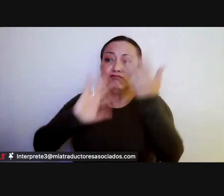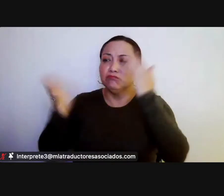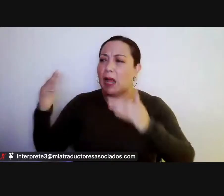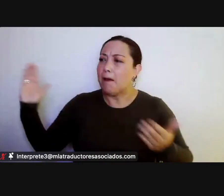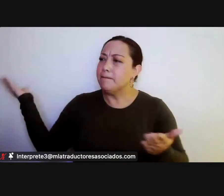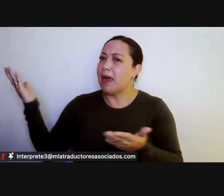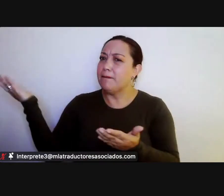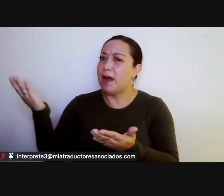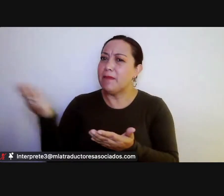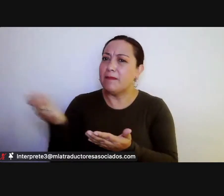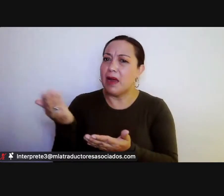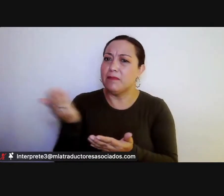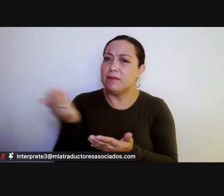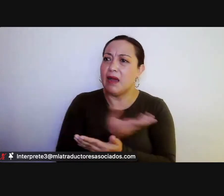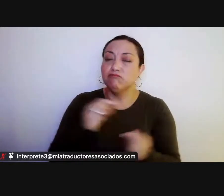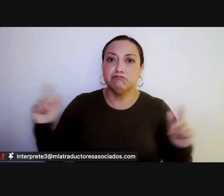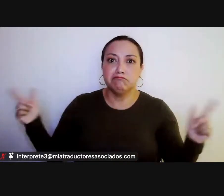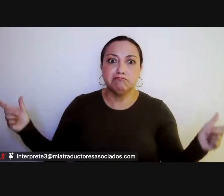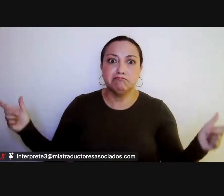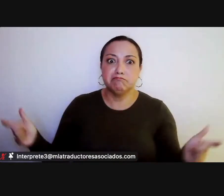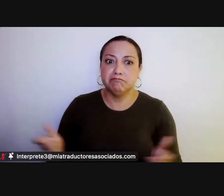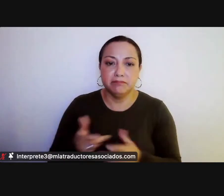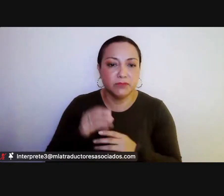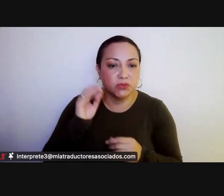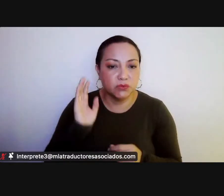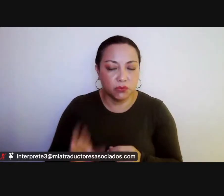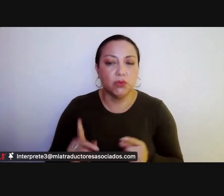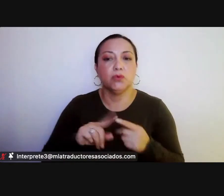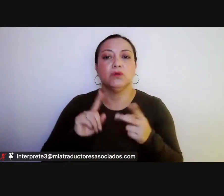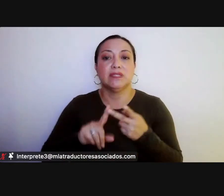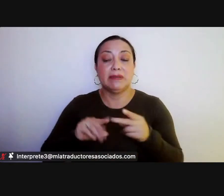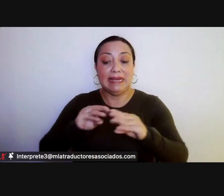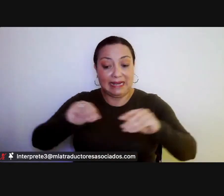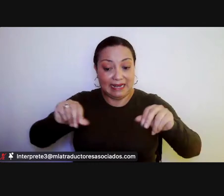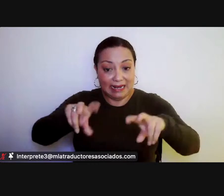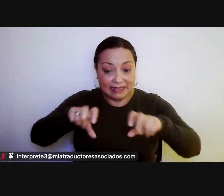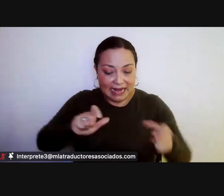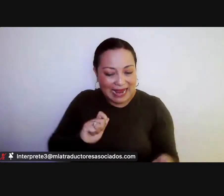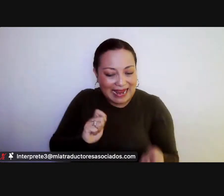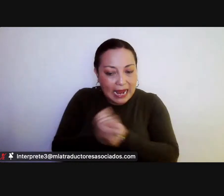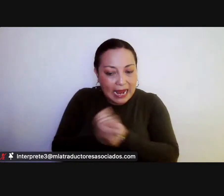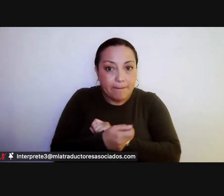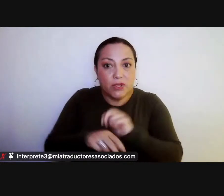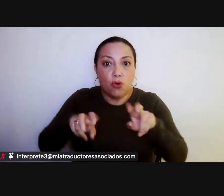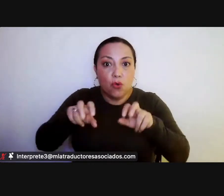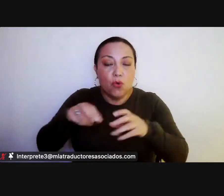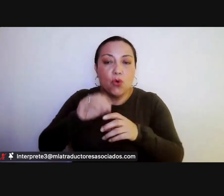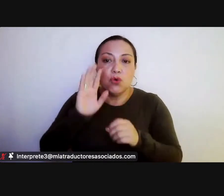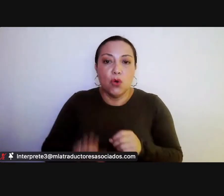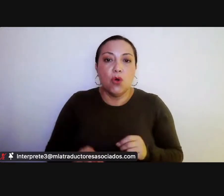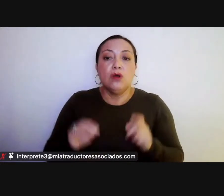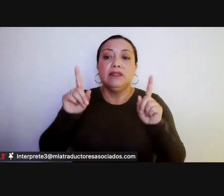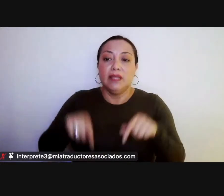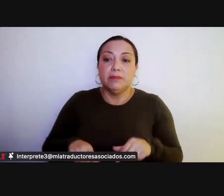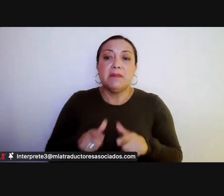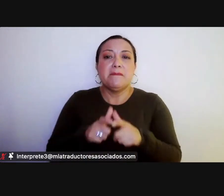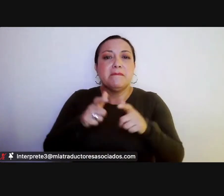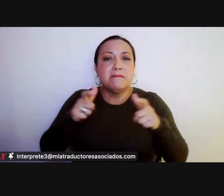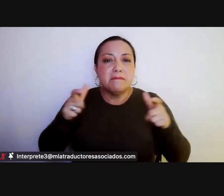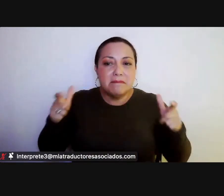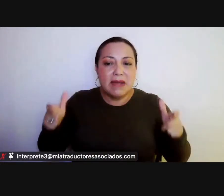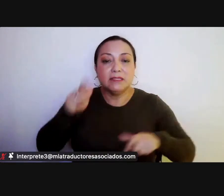They cover as well deforestation, the modification of the use of land, expansion